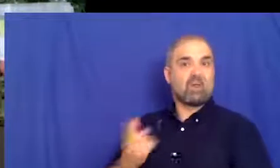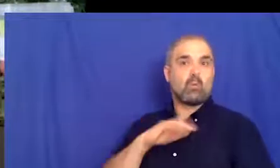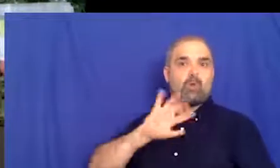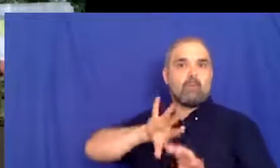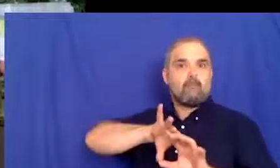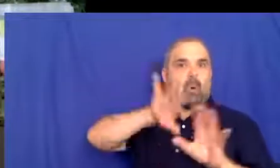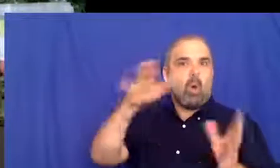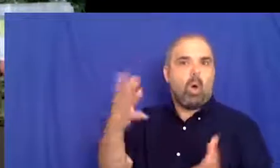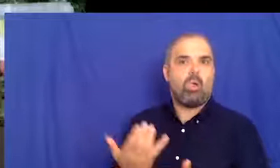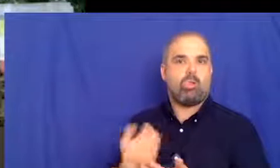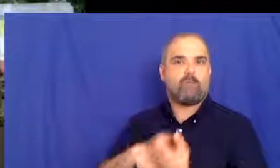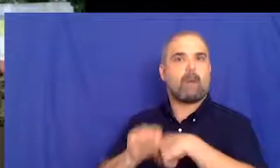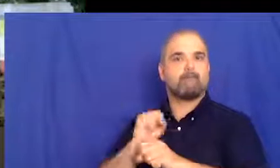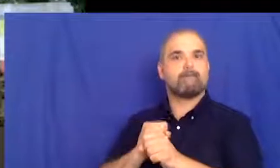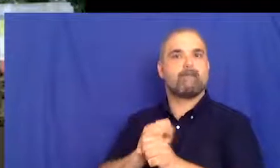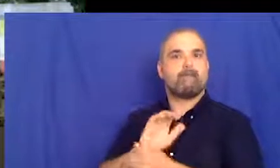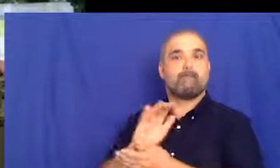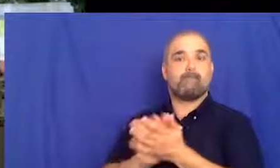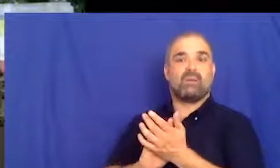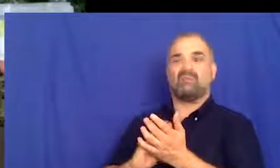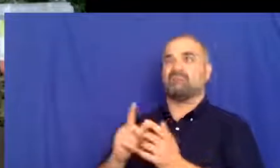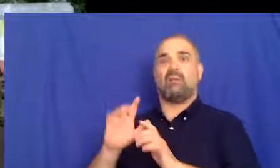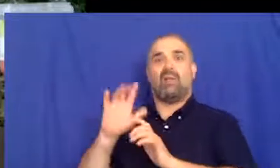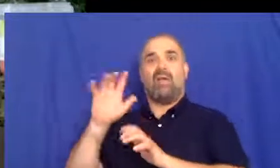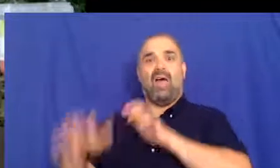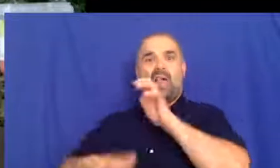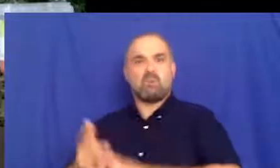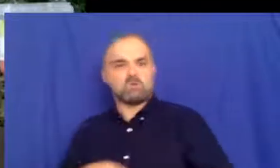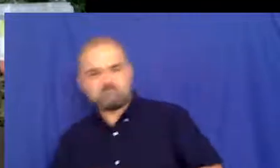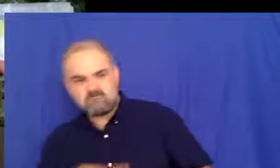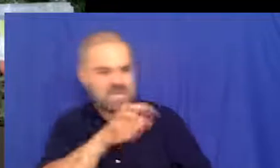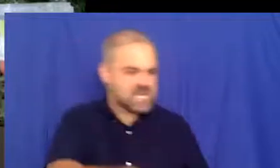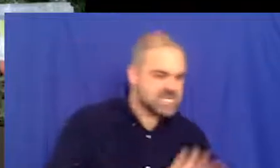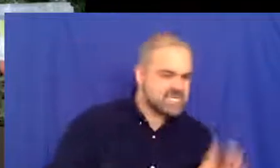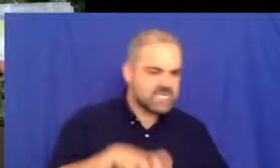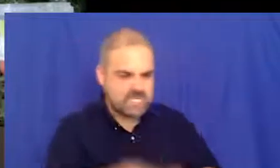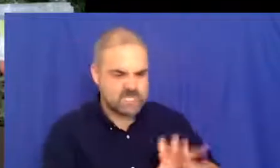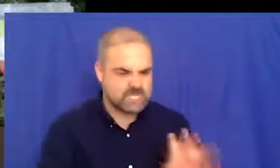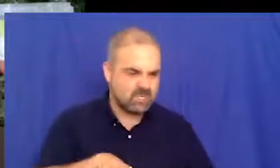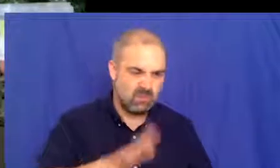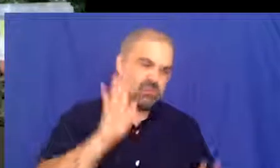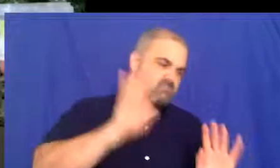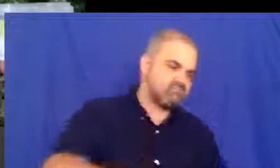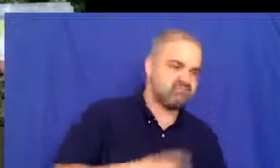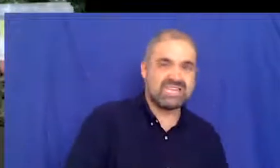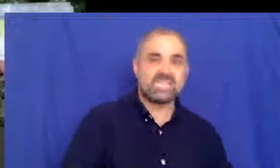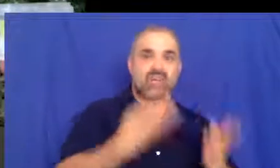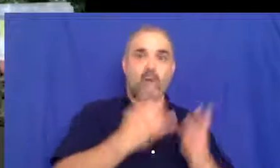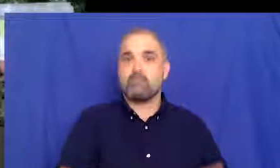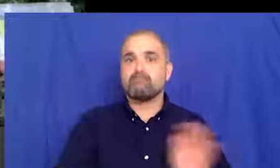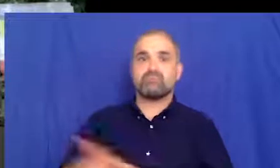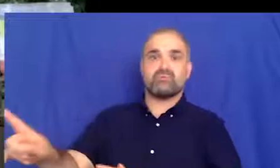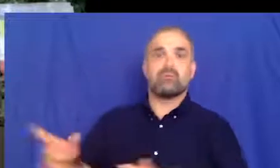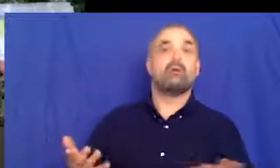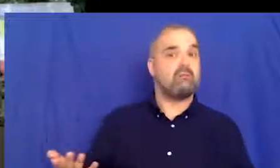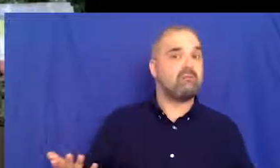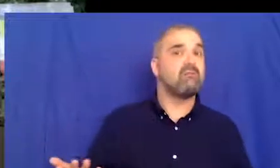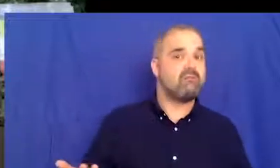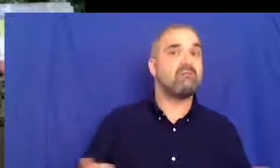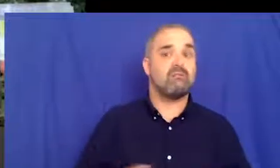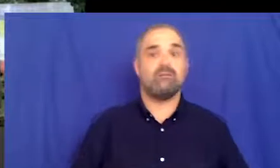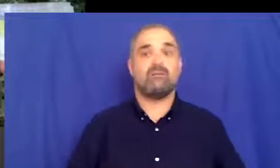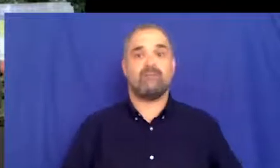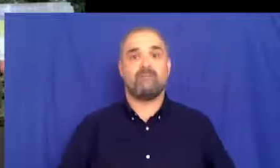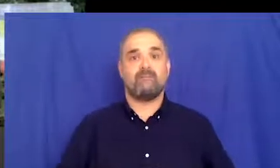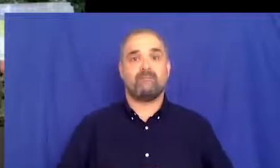himself, he would just roll up into this ball and then let an animal try and scratch and chew away at him because it is very tough to get through it. And the hope is